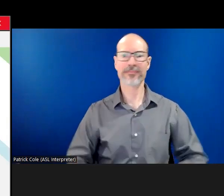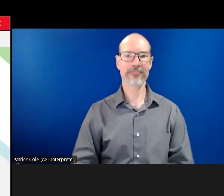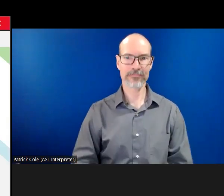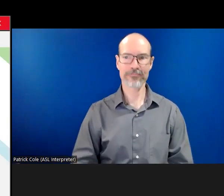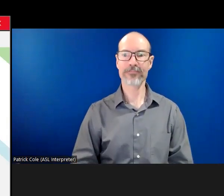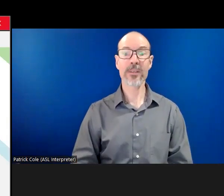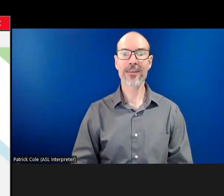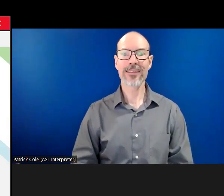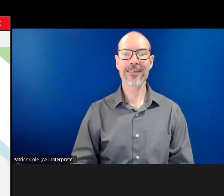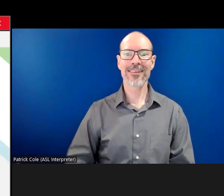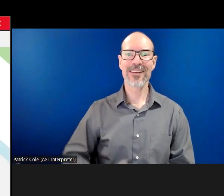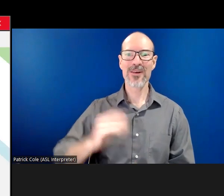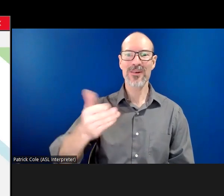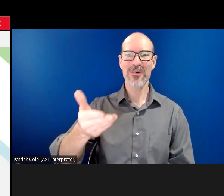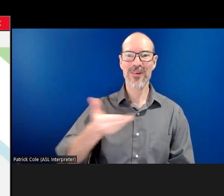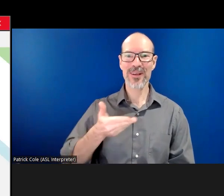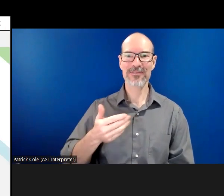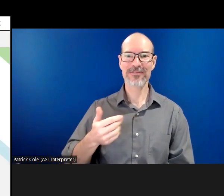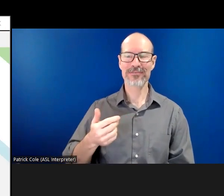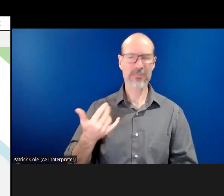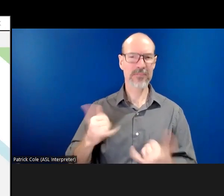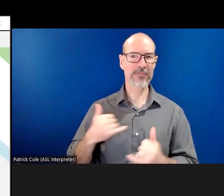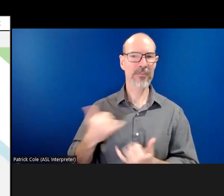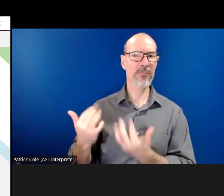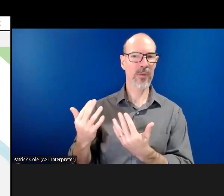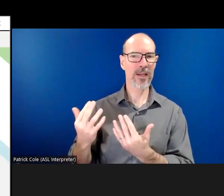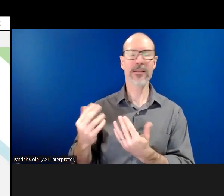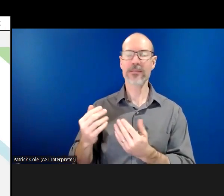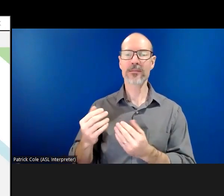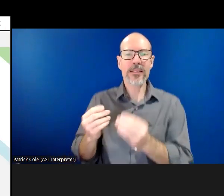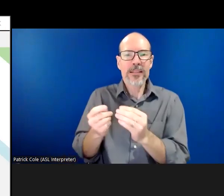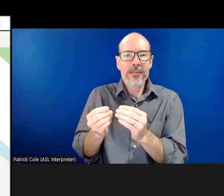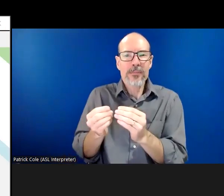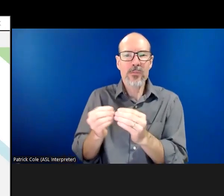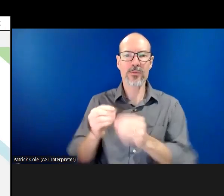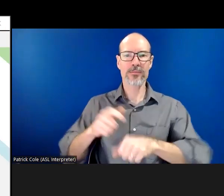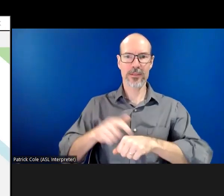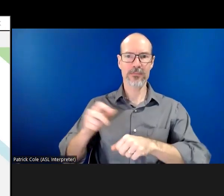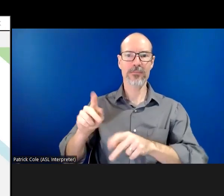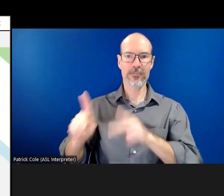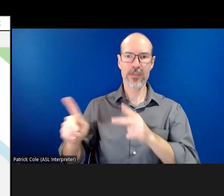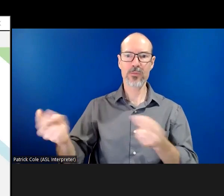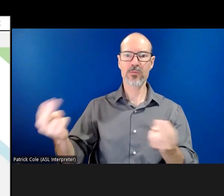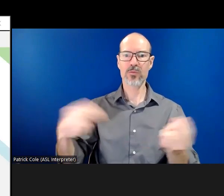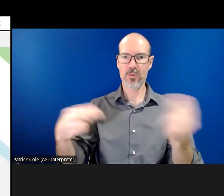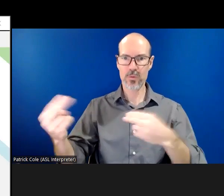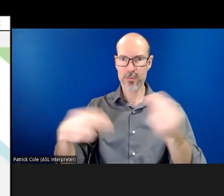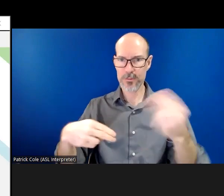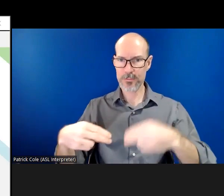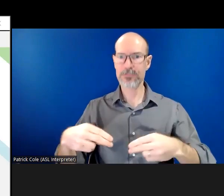So welcome, everyone. I'm just giving folks a few seconds to join as people